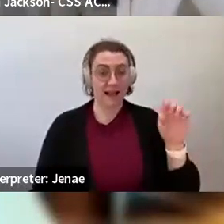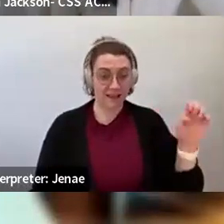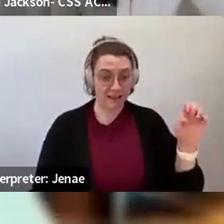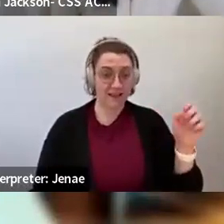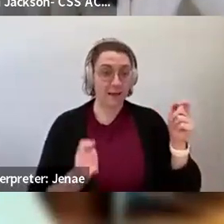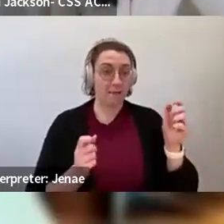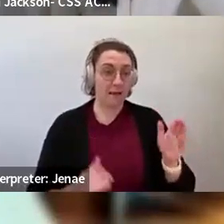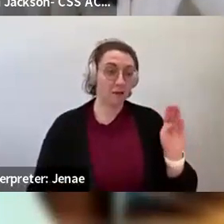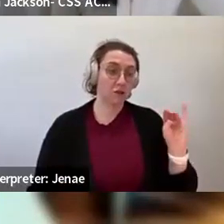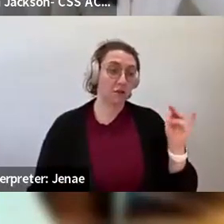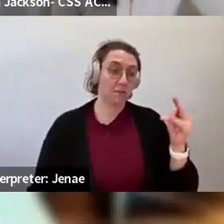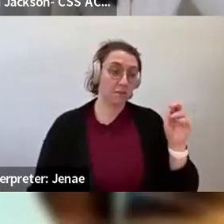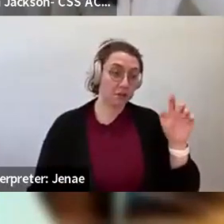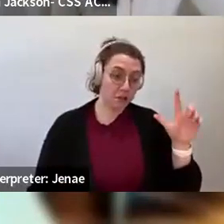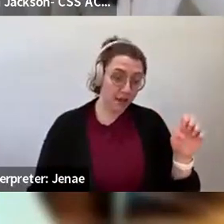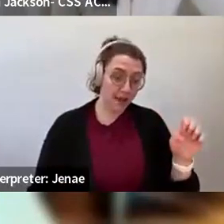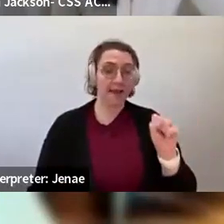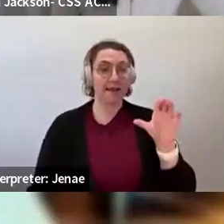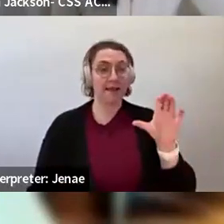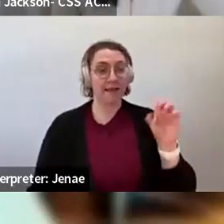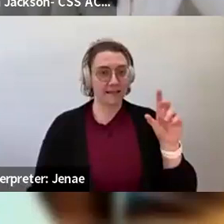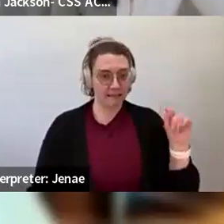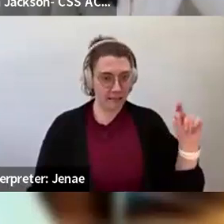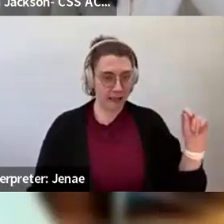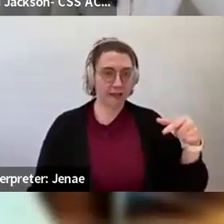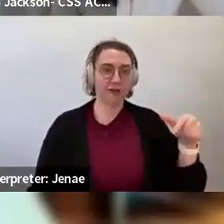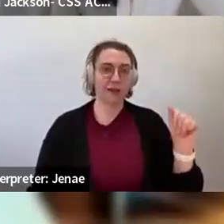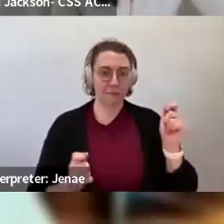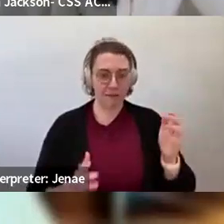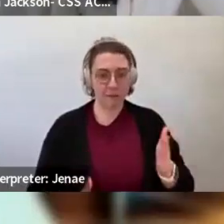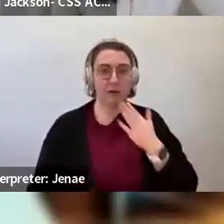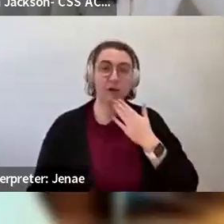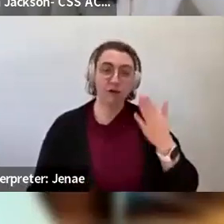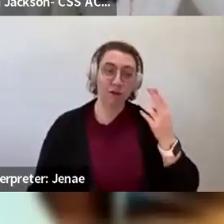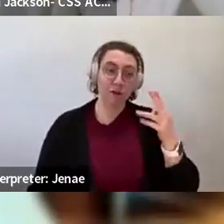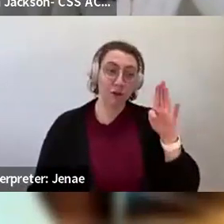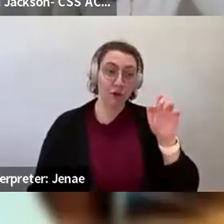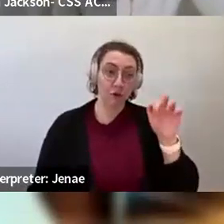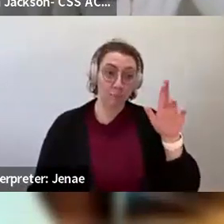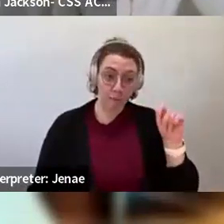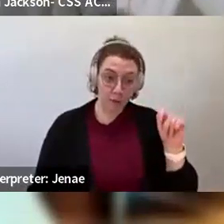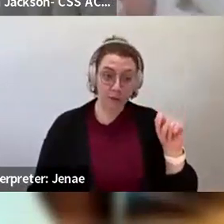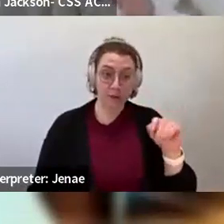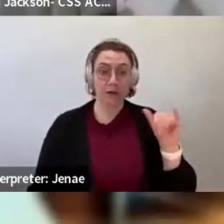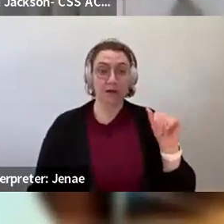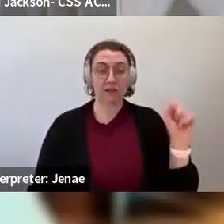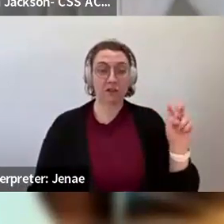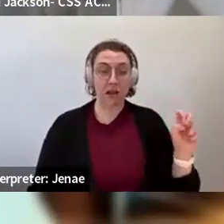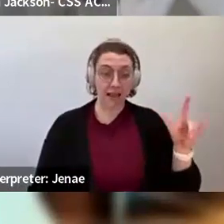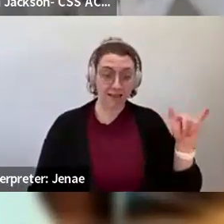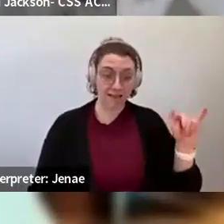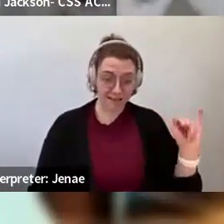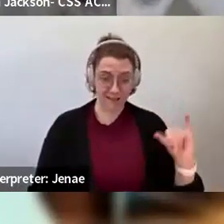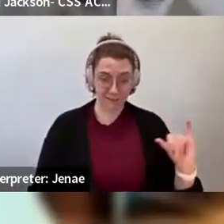Scott, our QA manager. Good morning to Hubert and Jaslyn as well. I